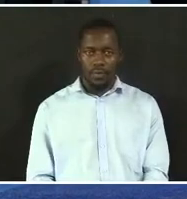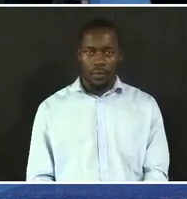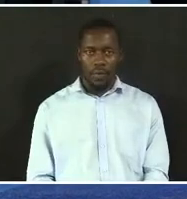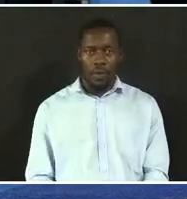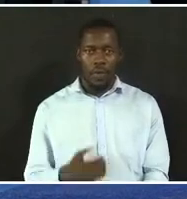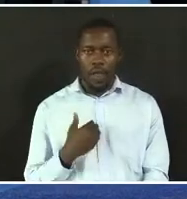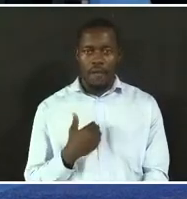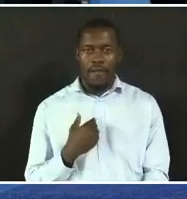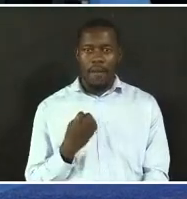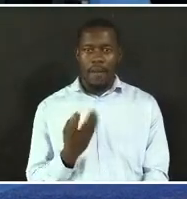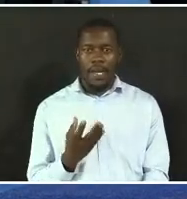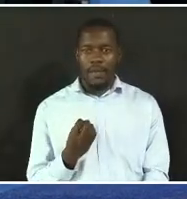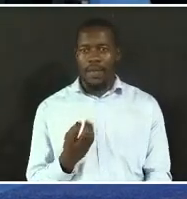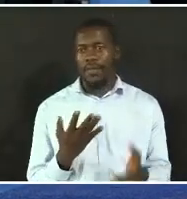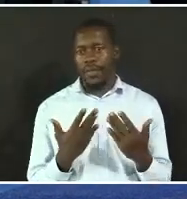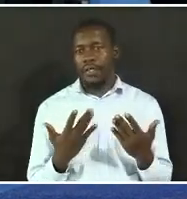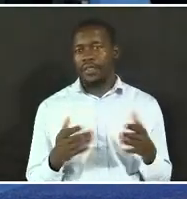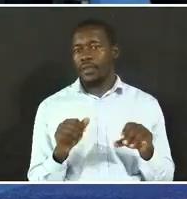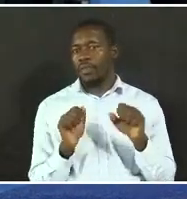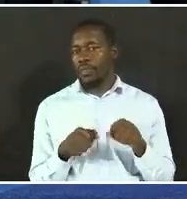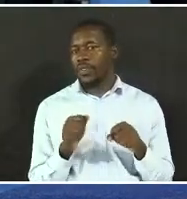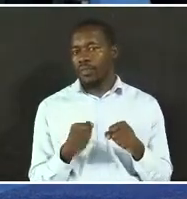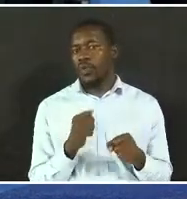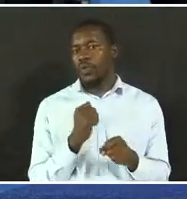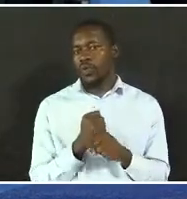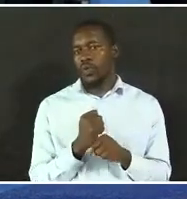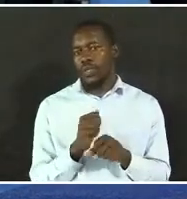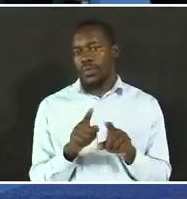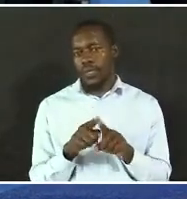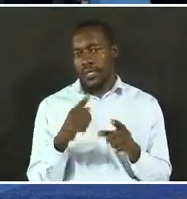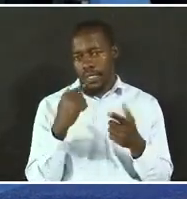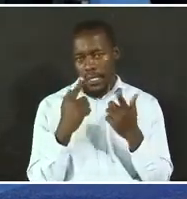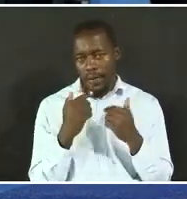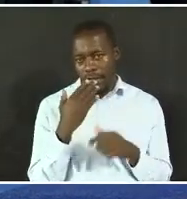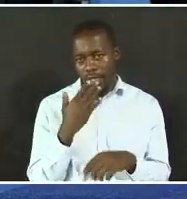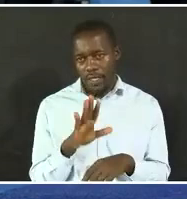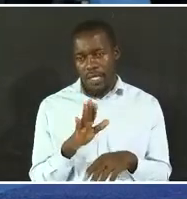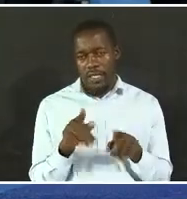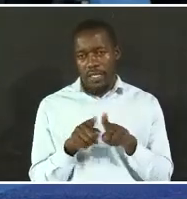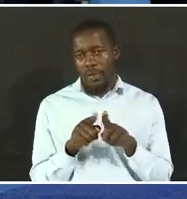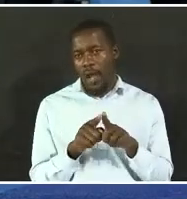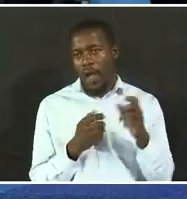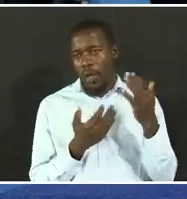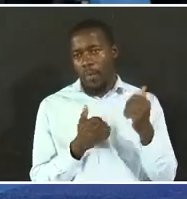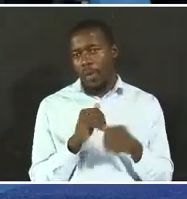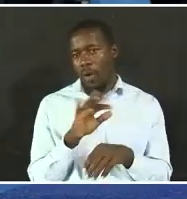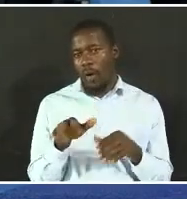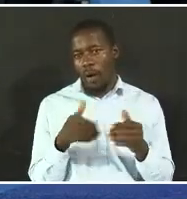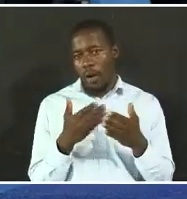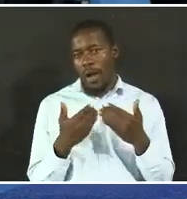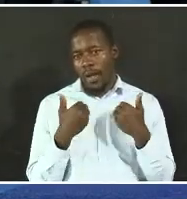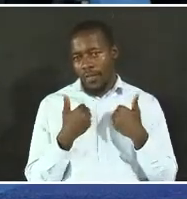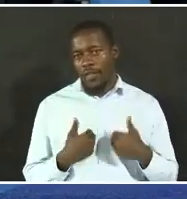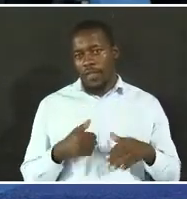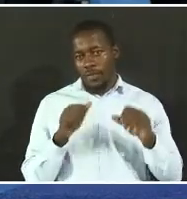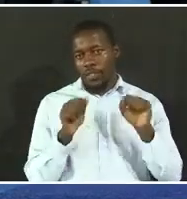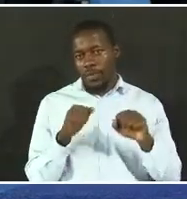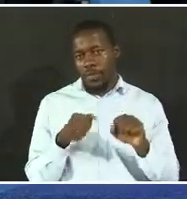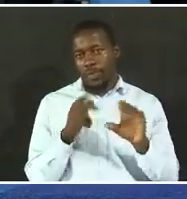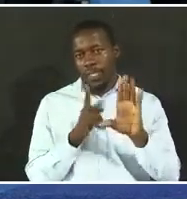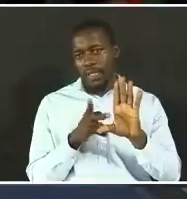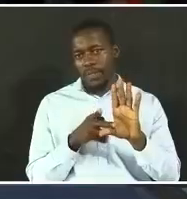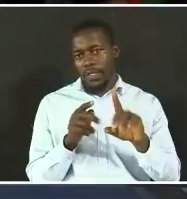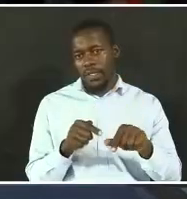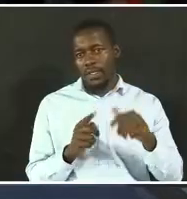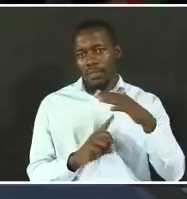as has been said, and I'm sure that each one of us can do something about this ministry. Amen.